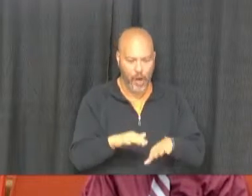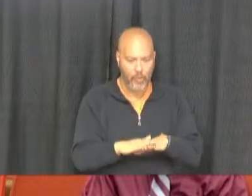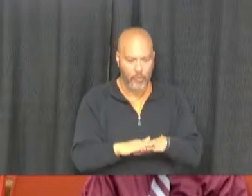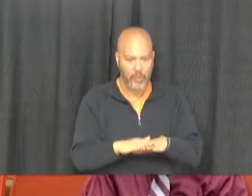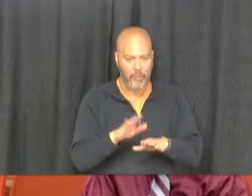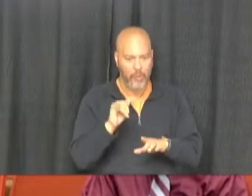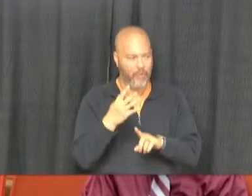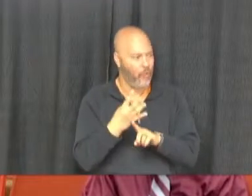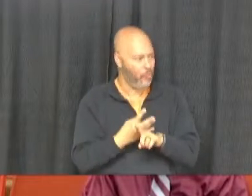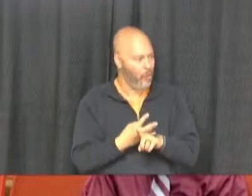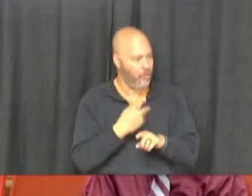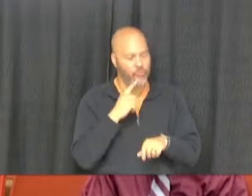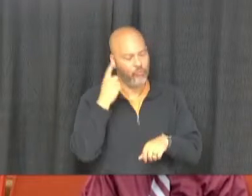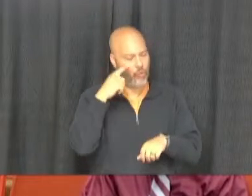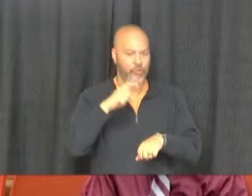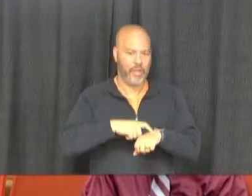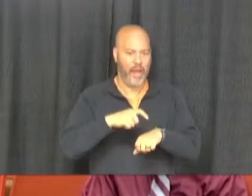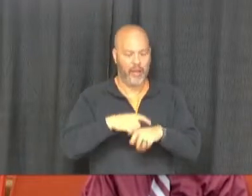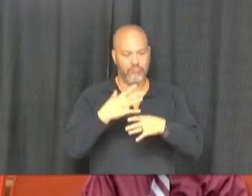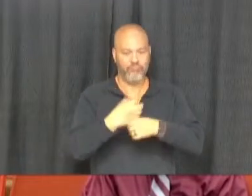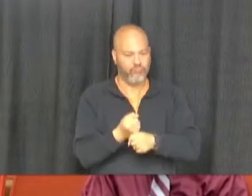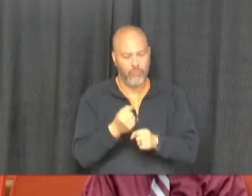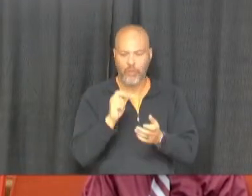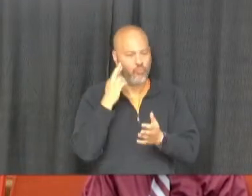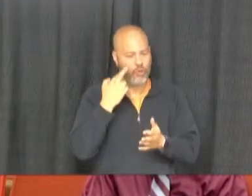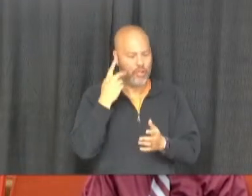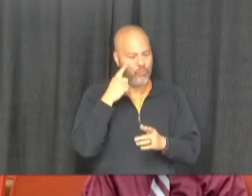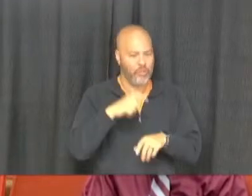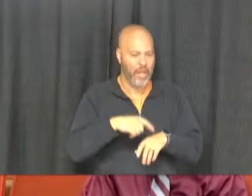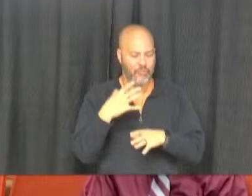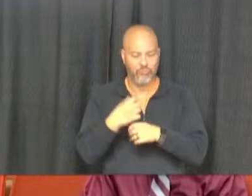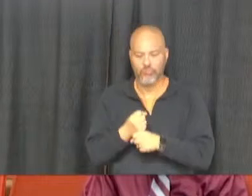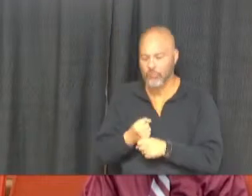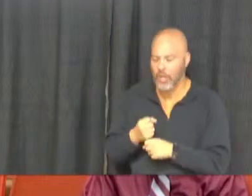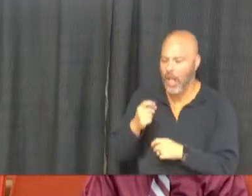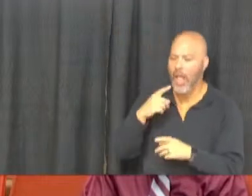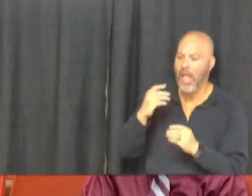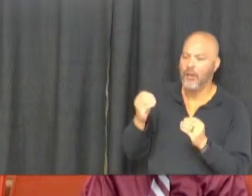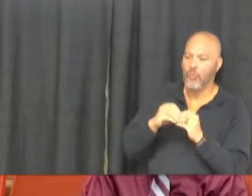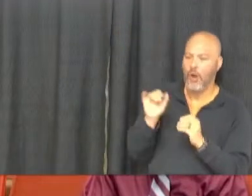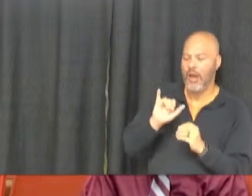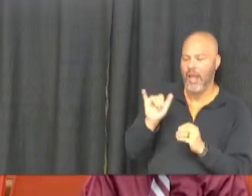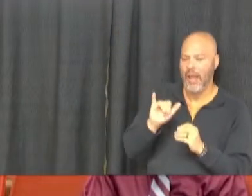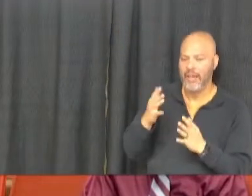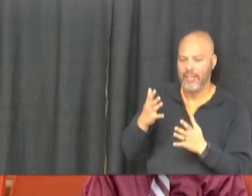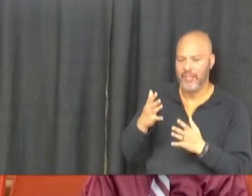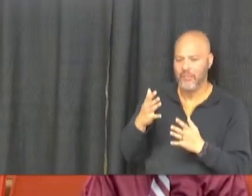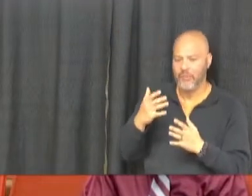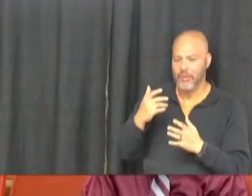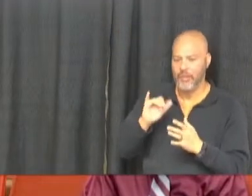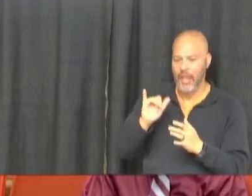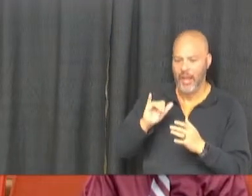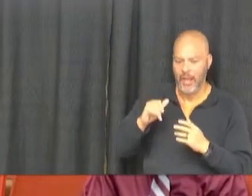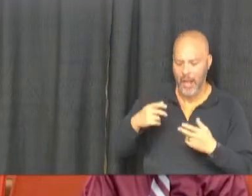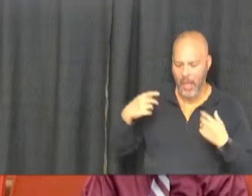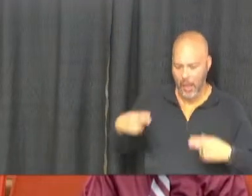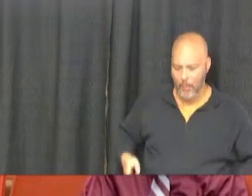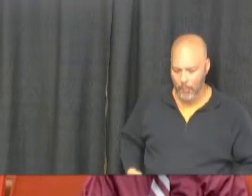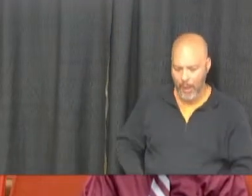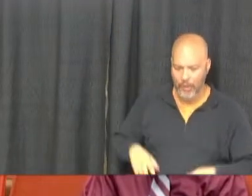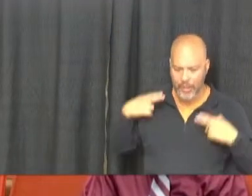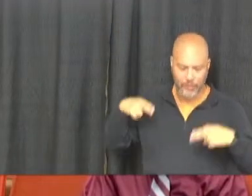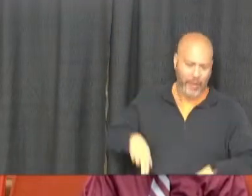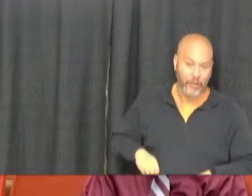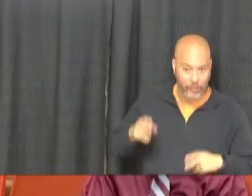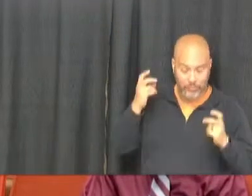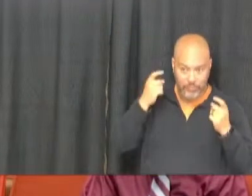4 months. So it's just for time reasons. Time, and it's more like a belt and suspenders. If the action